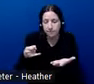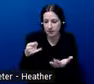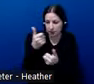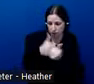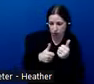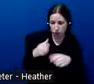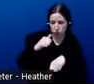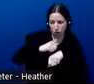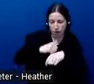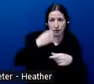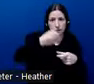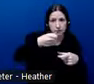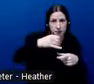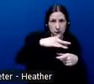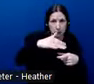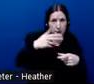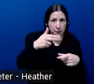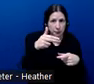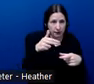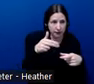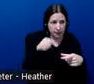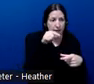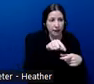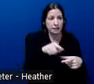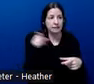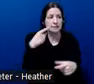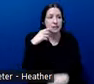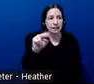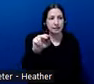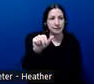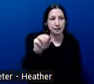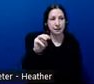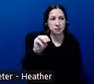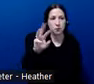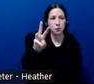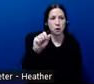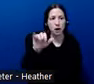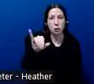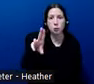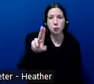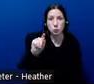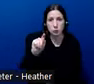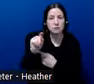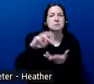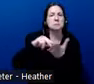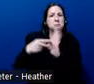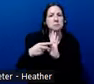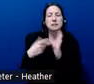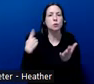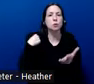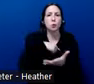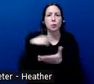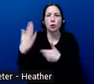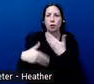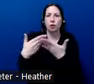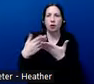that read Namwa Yuf, meaning we are all one. Orange pansies